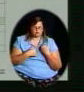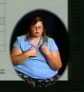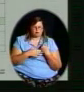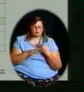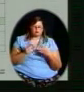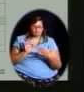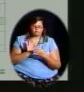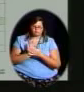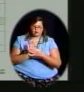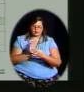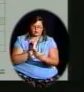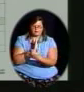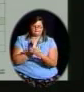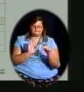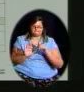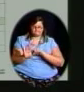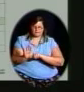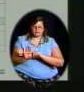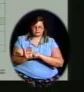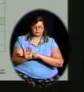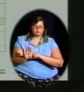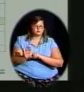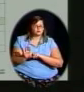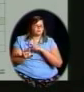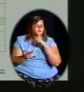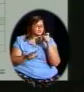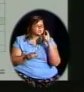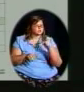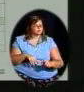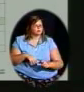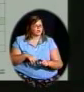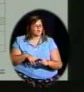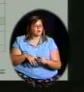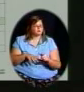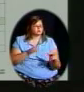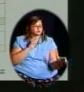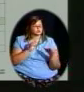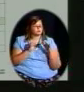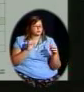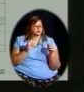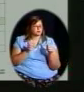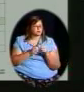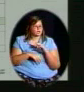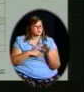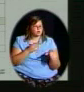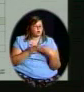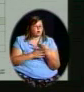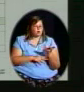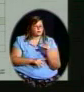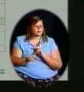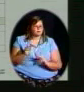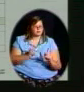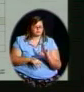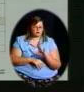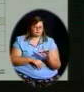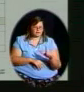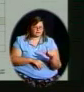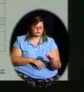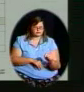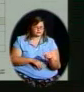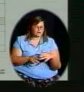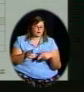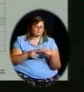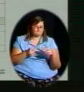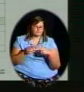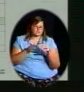we have to communicate our strategic directions to a lot of individuals and stakeholders. Our BLT, our building leadership team